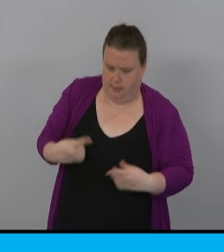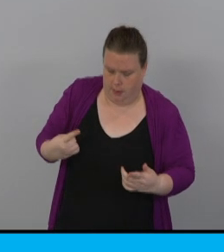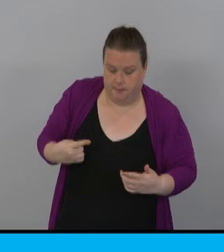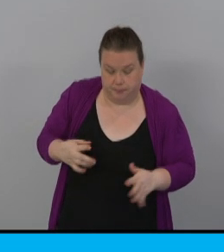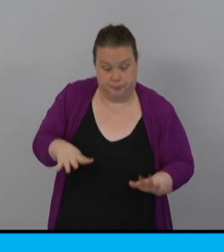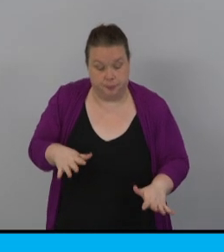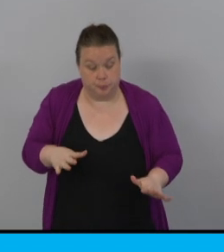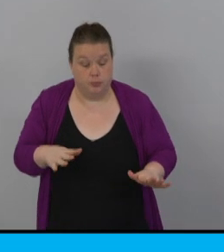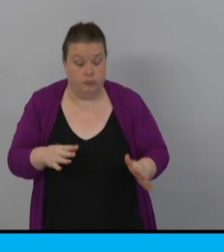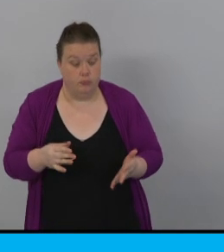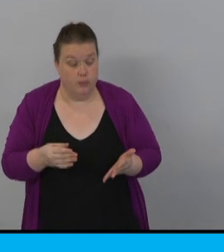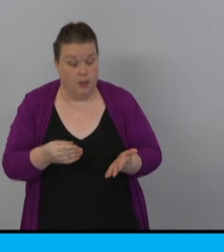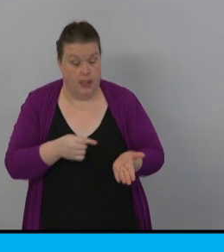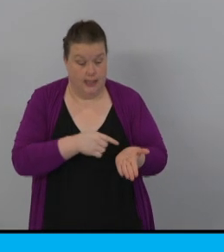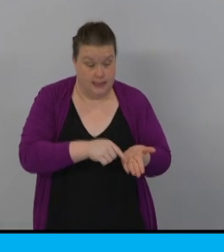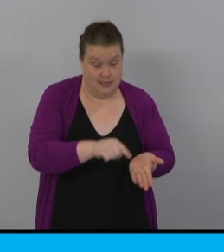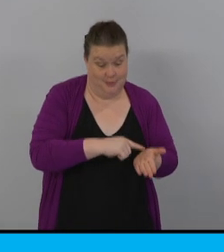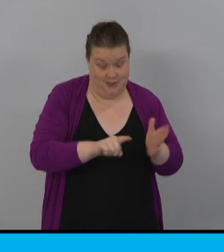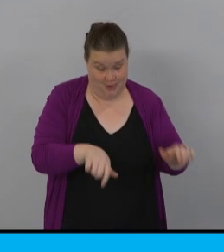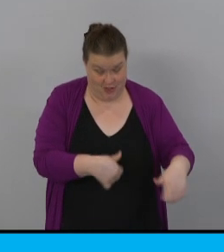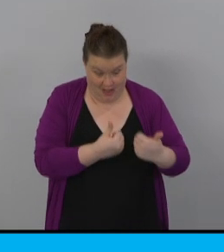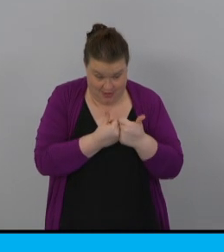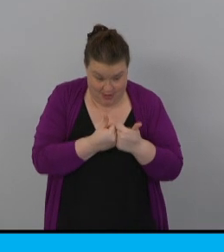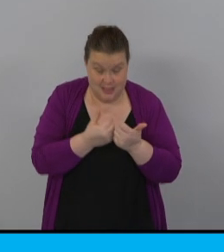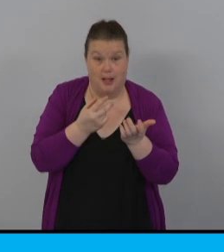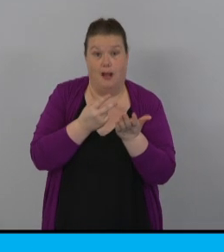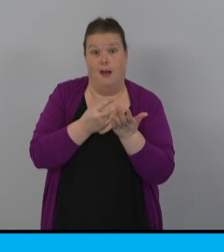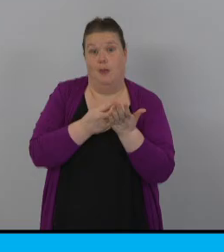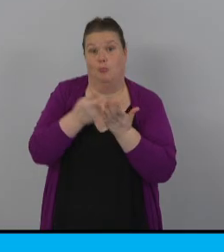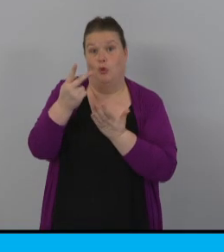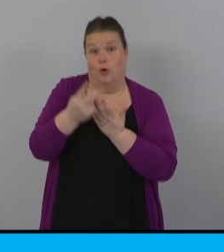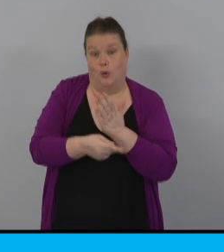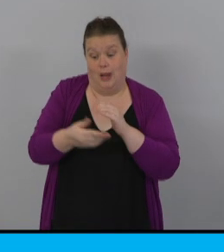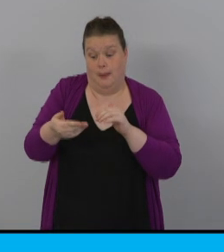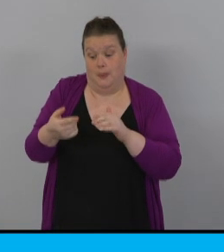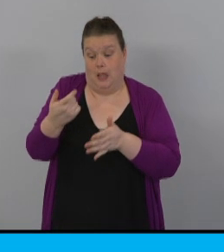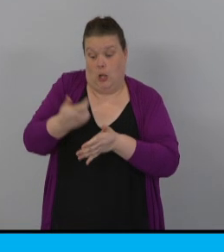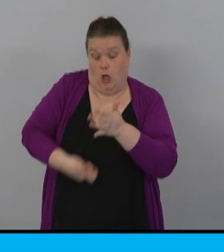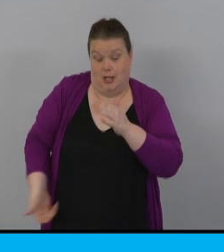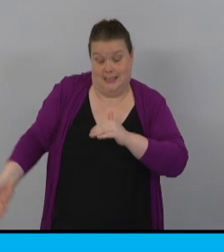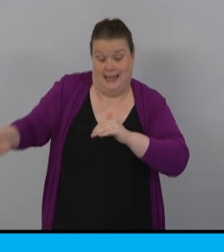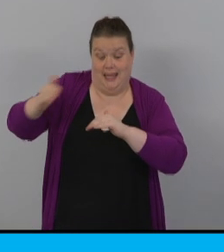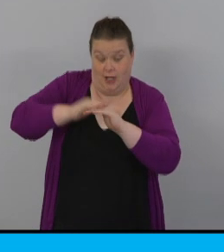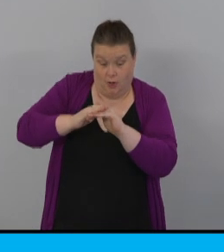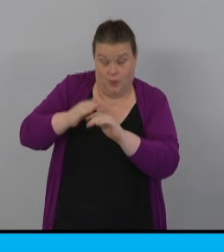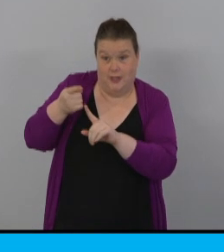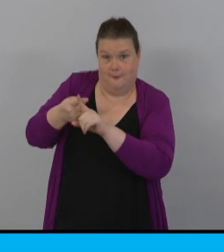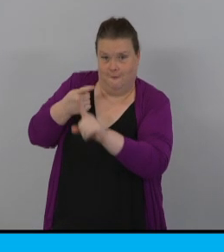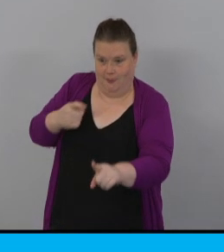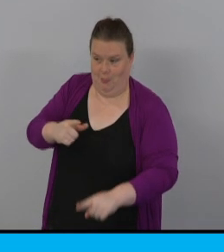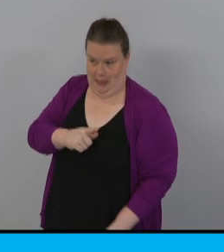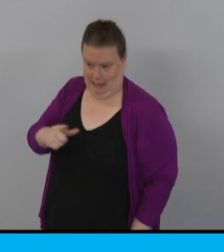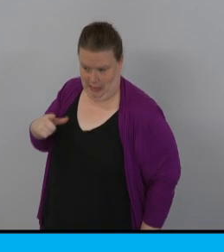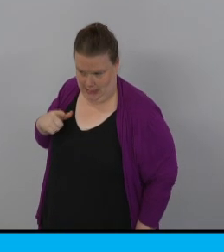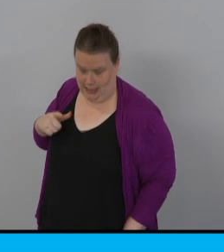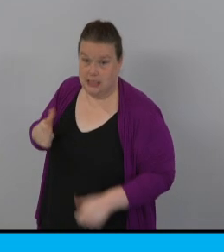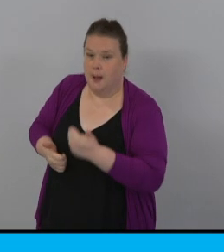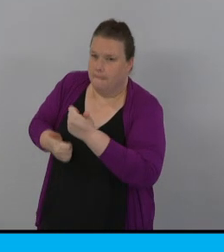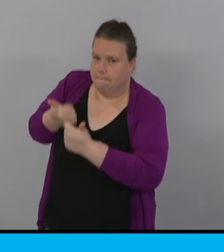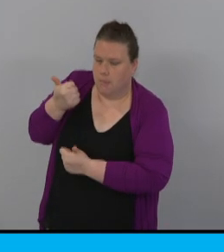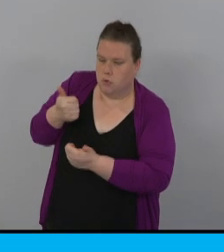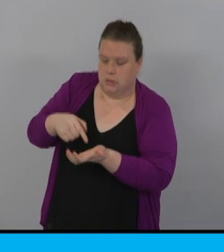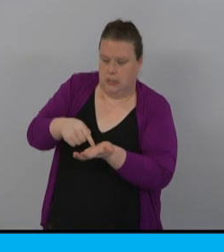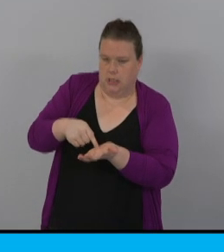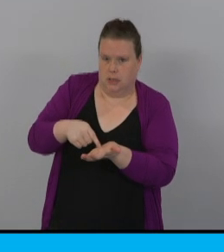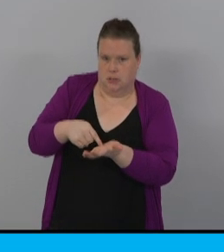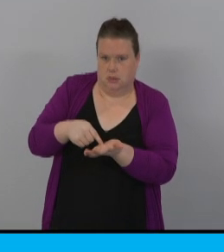challenges, we had a lot of program increases that were mandated with the new legislation, mostly salary increases. And then